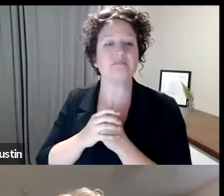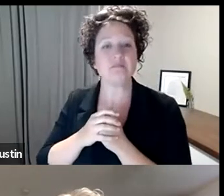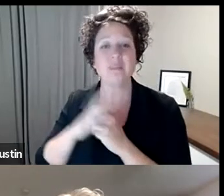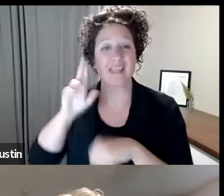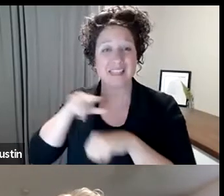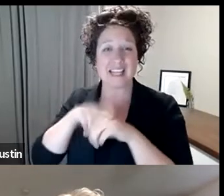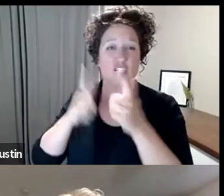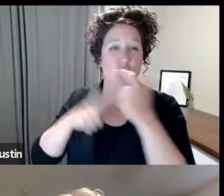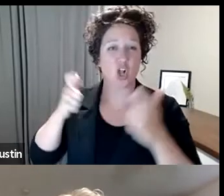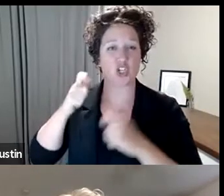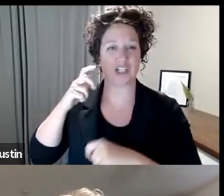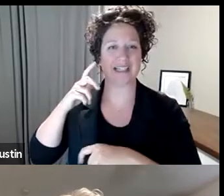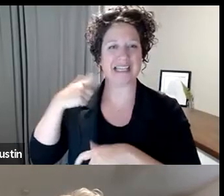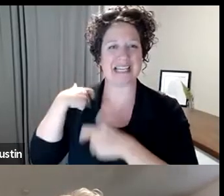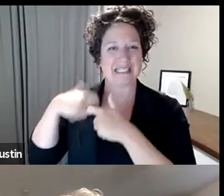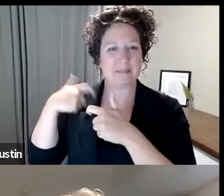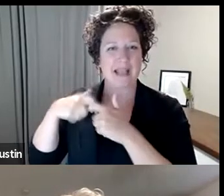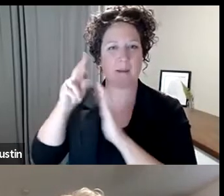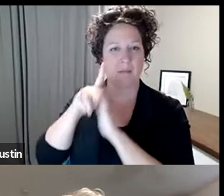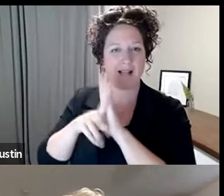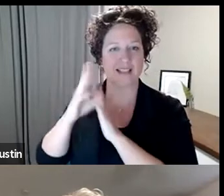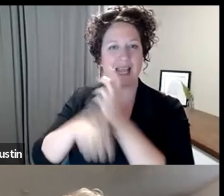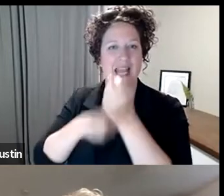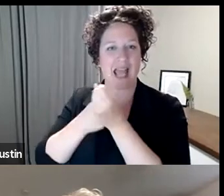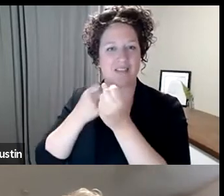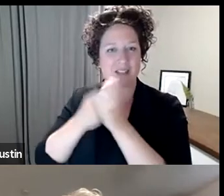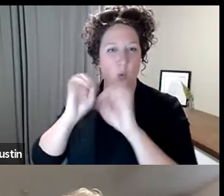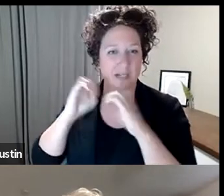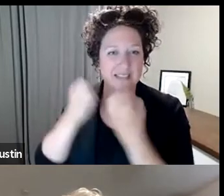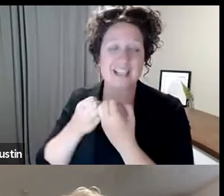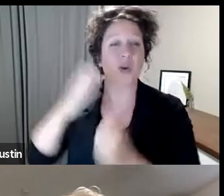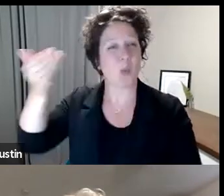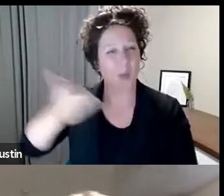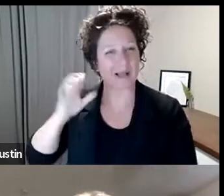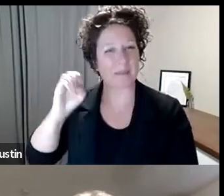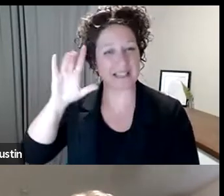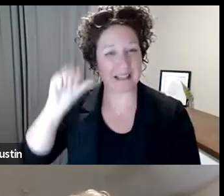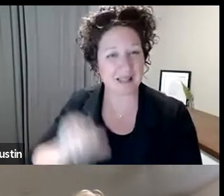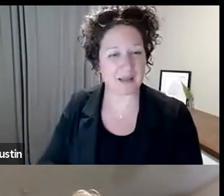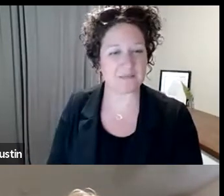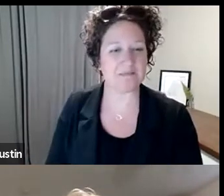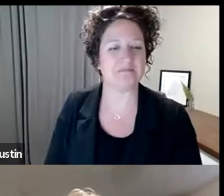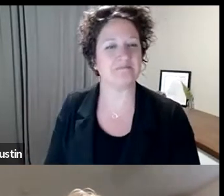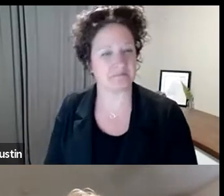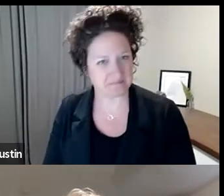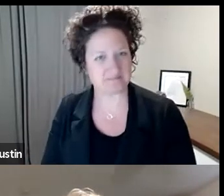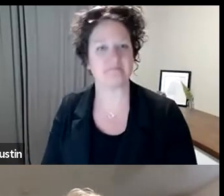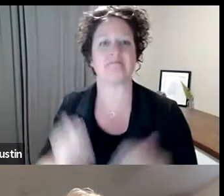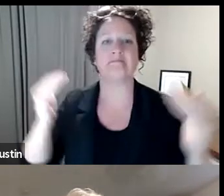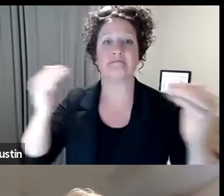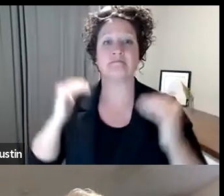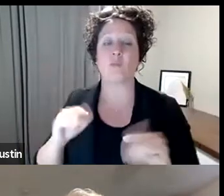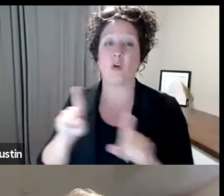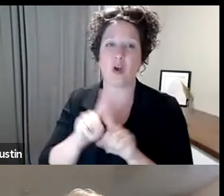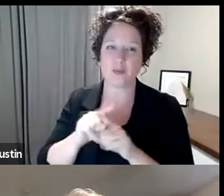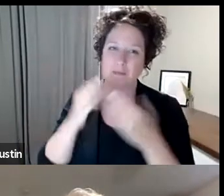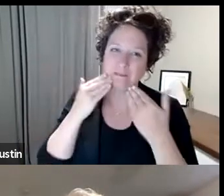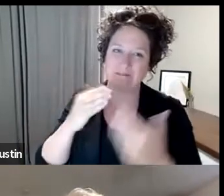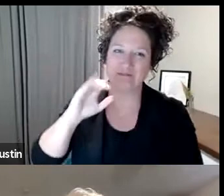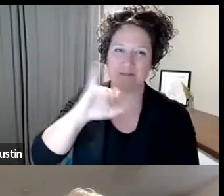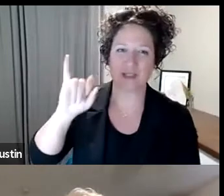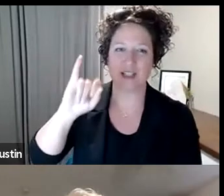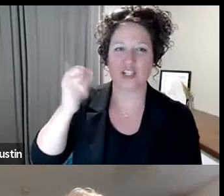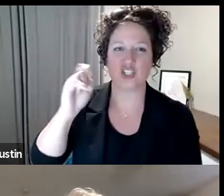nation's largest Hispanic policy and advocacy organization. Welcome, Cecilia. I am also thankful to have Jenny